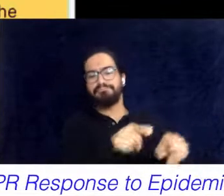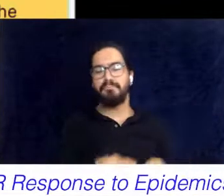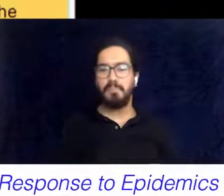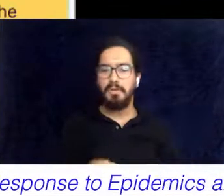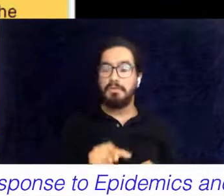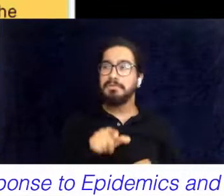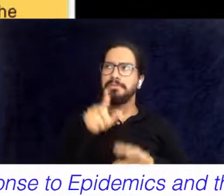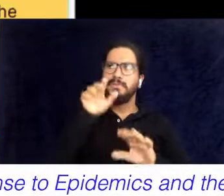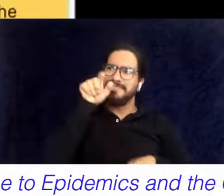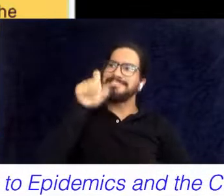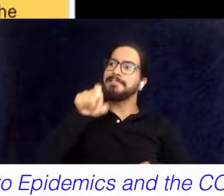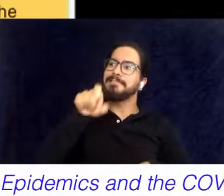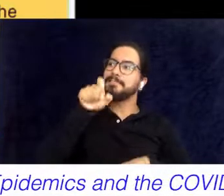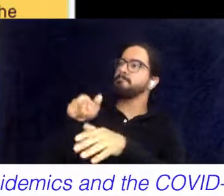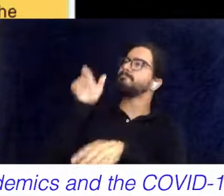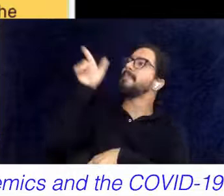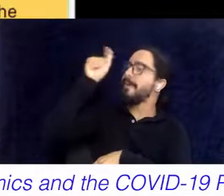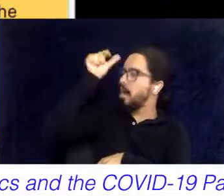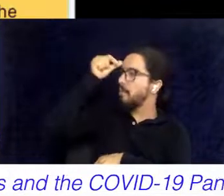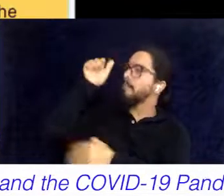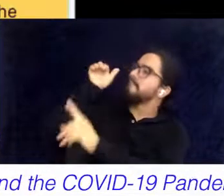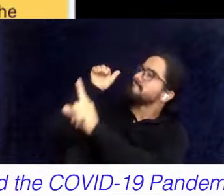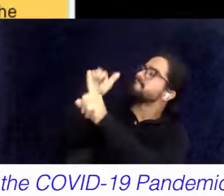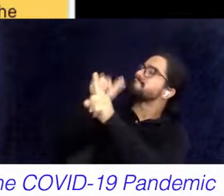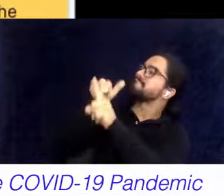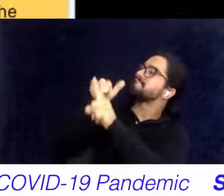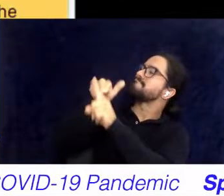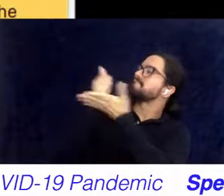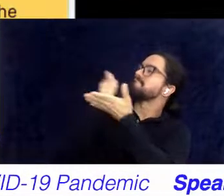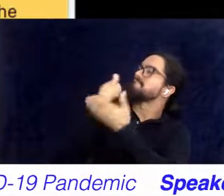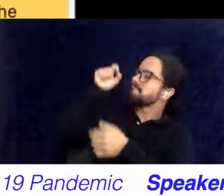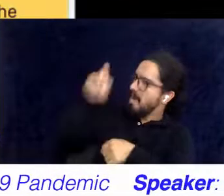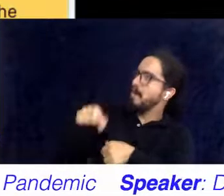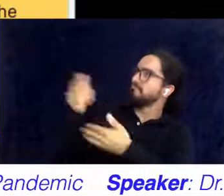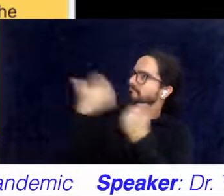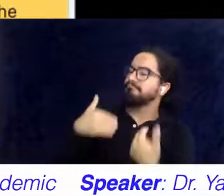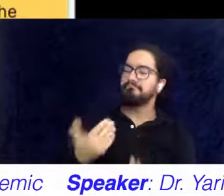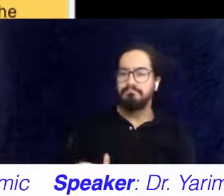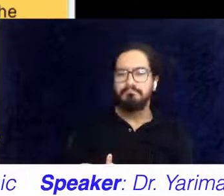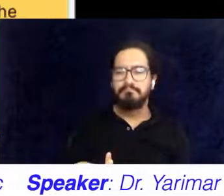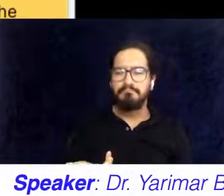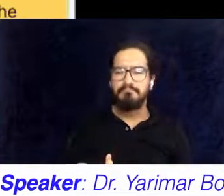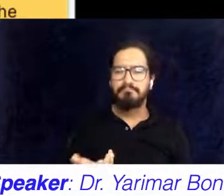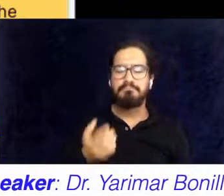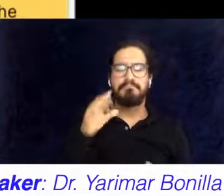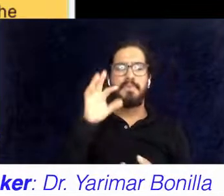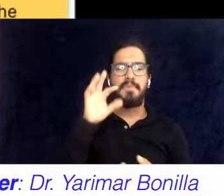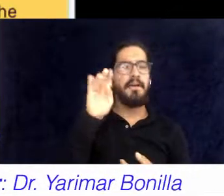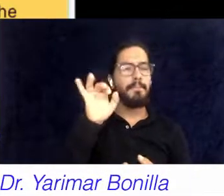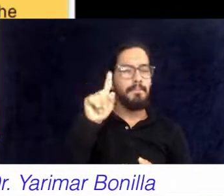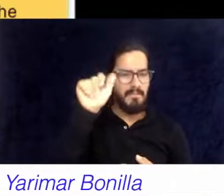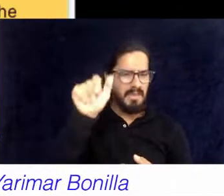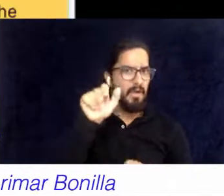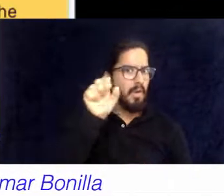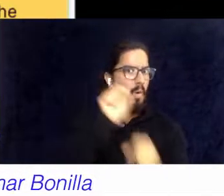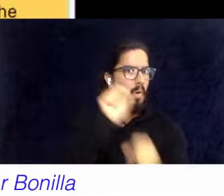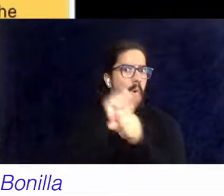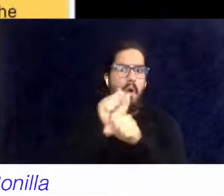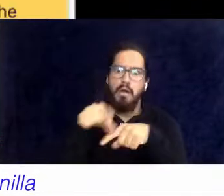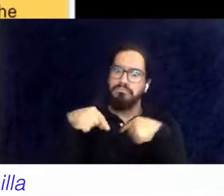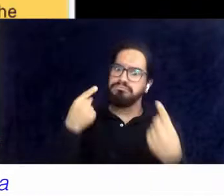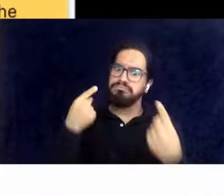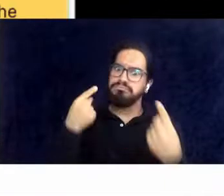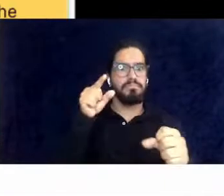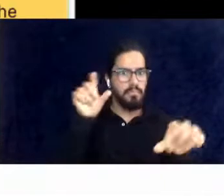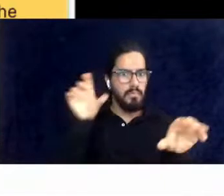government, and Fabiola has been doing this amazing work, but it's important to recognize that it was not the central government that brought her